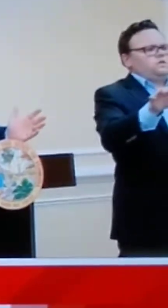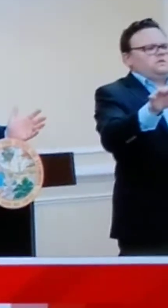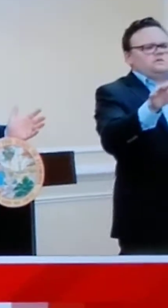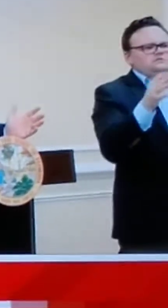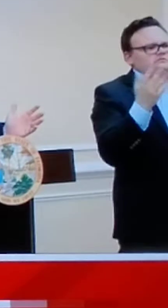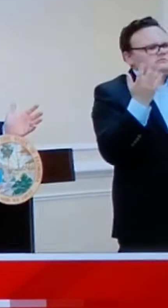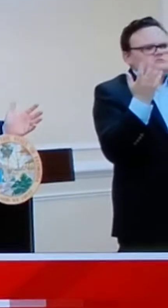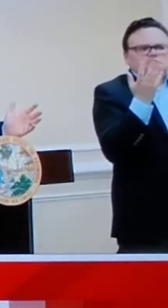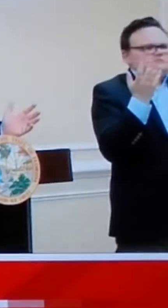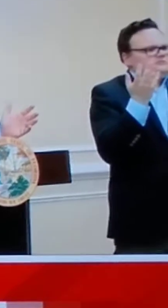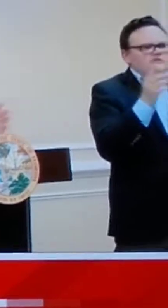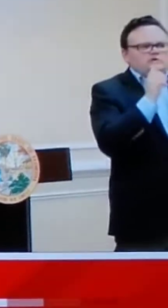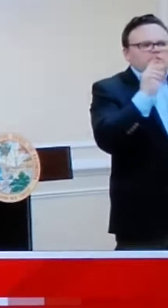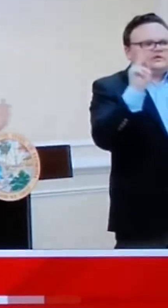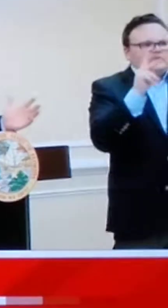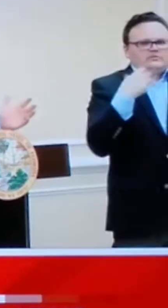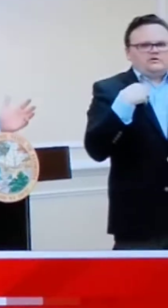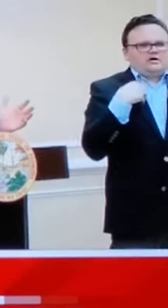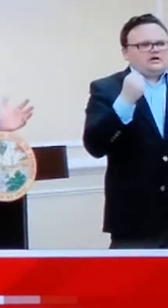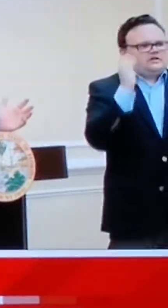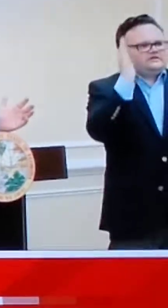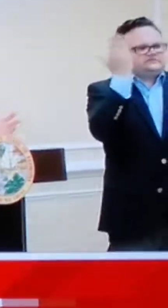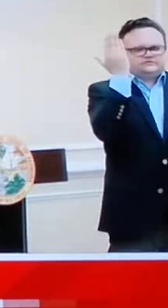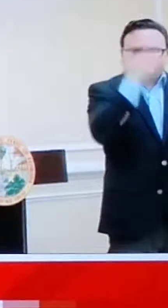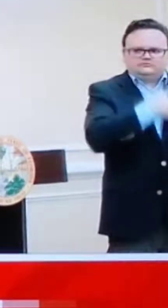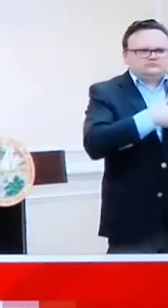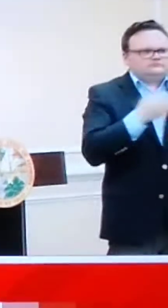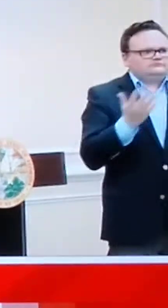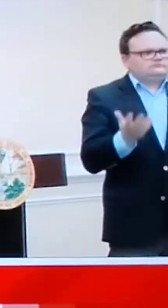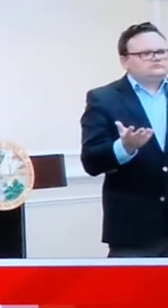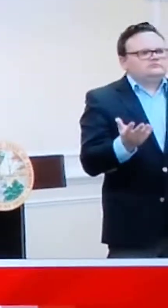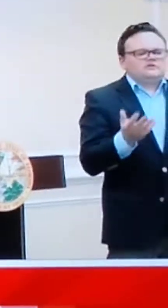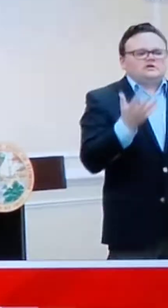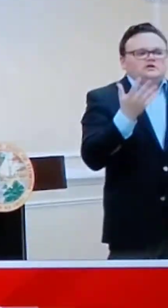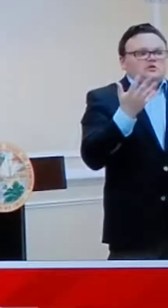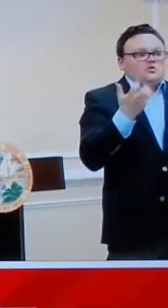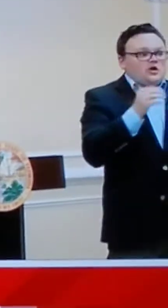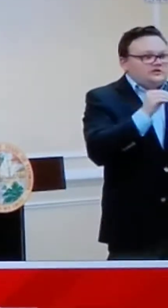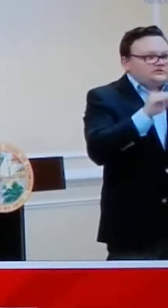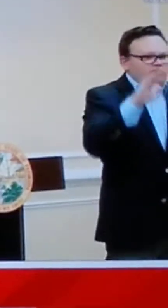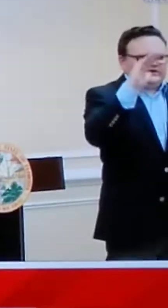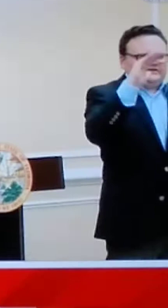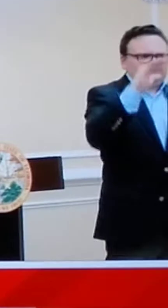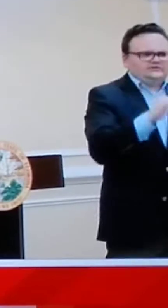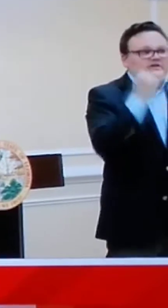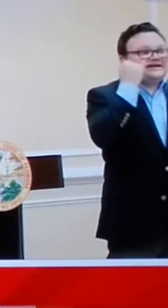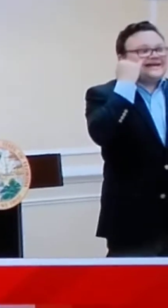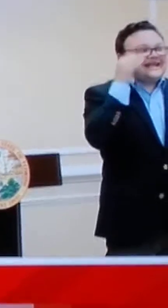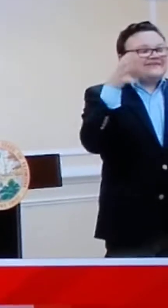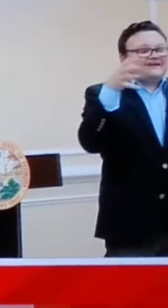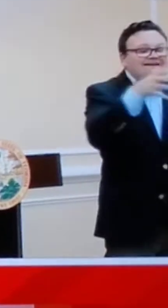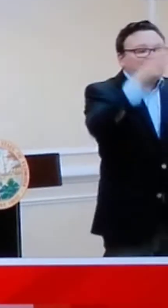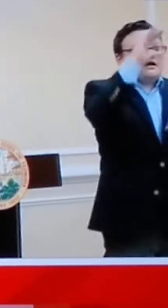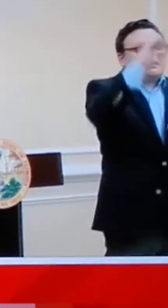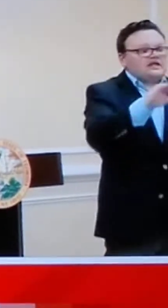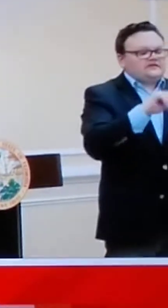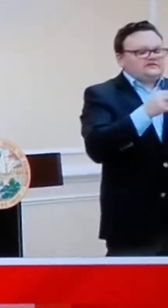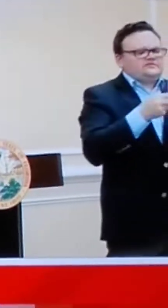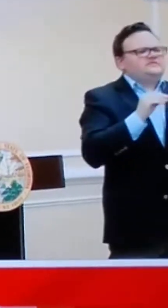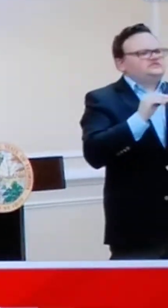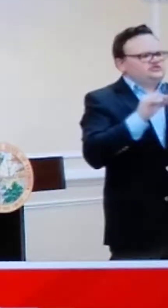nobody has a handle on that. If they're not meeting in those big groups, then the chance of that being passed on is less. We've also seen